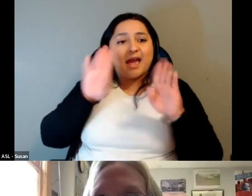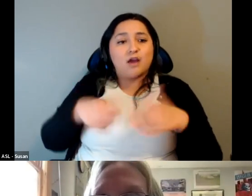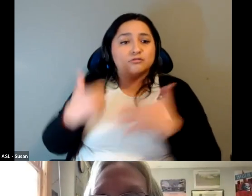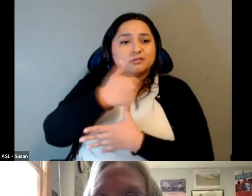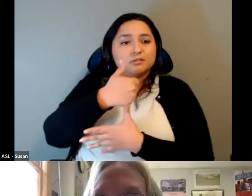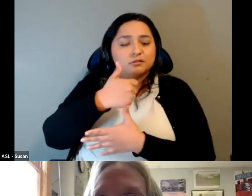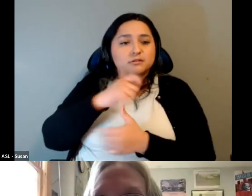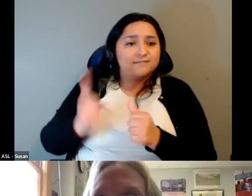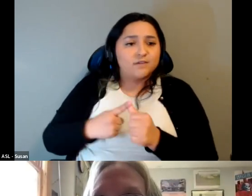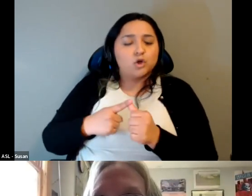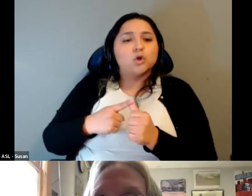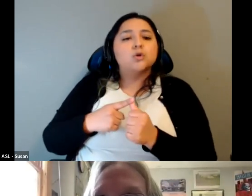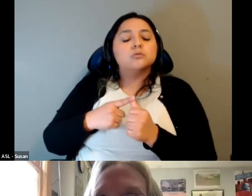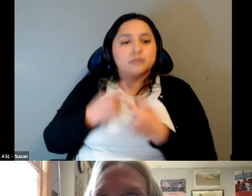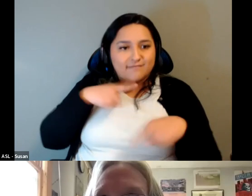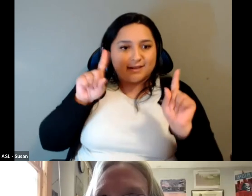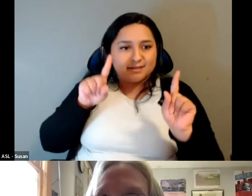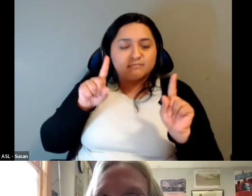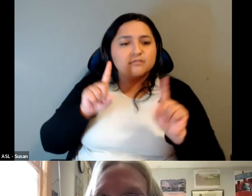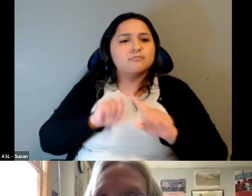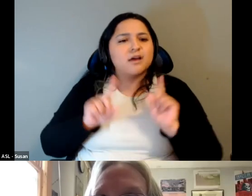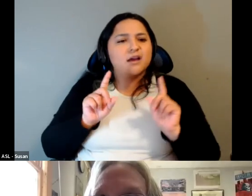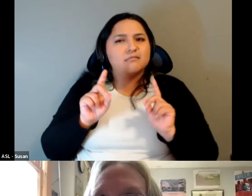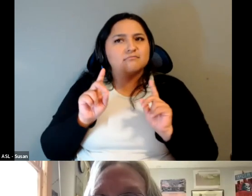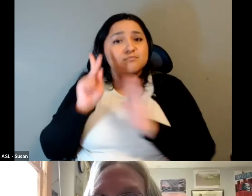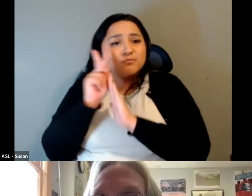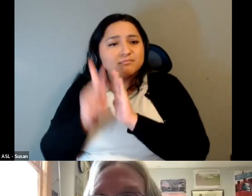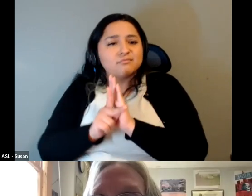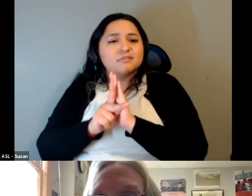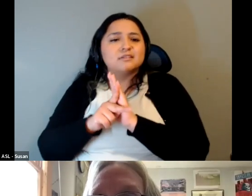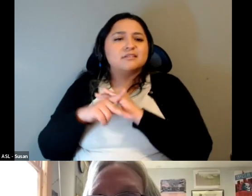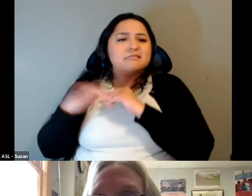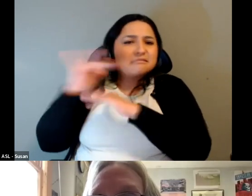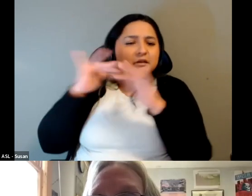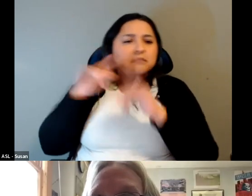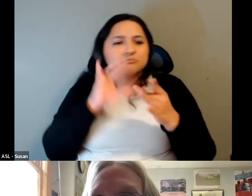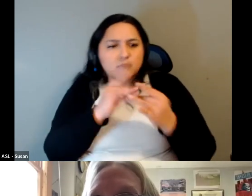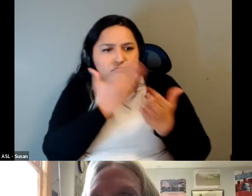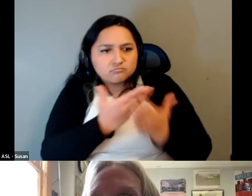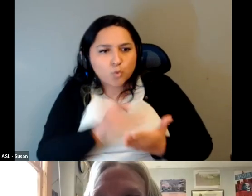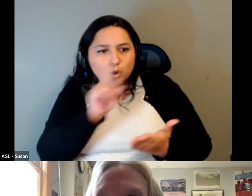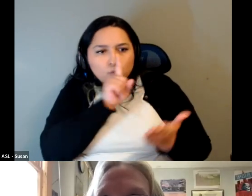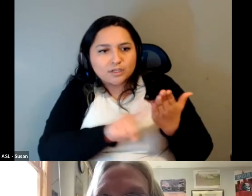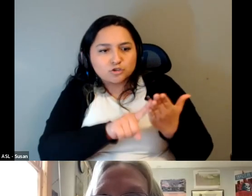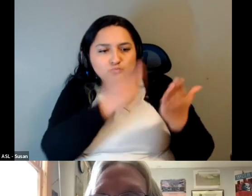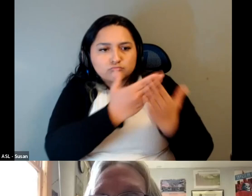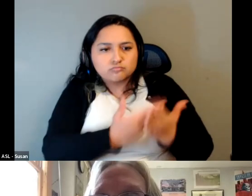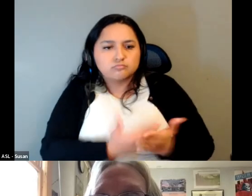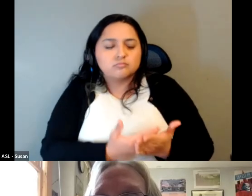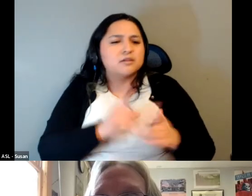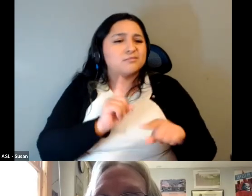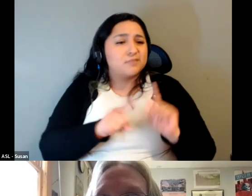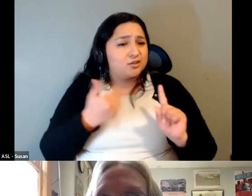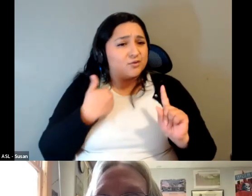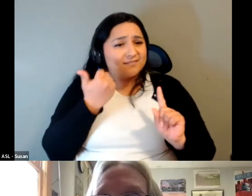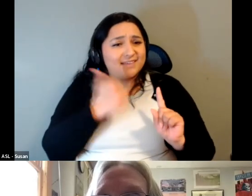media often come and say, where's the research? We need the research on this. But I want to invite you in to see if you have any sort of responses to what Paul said